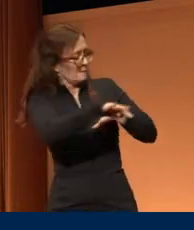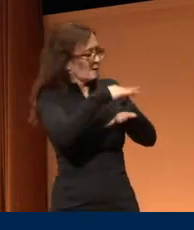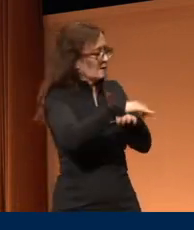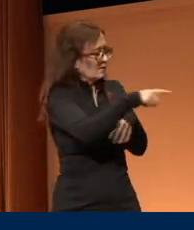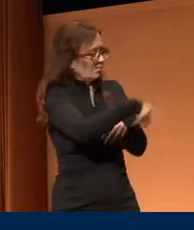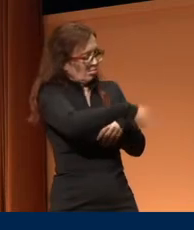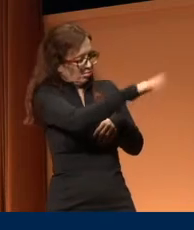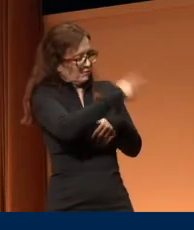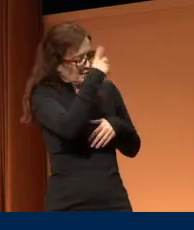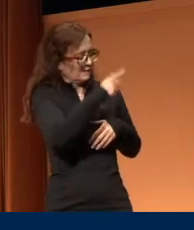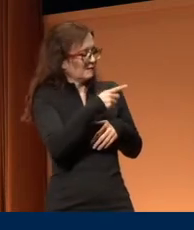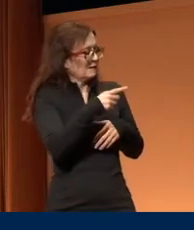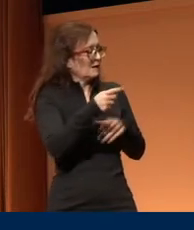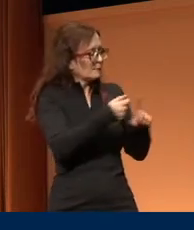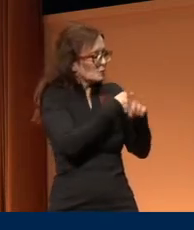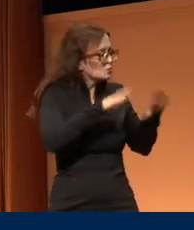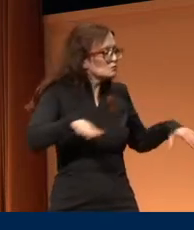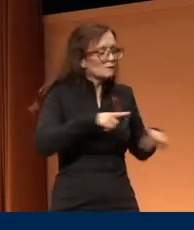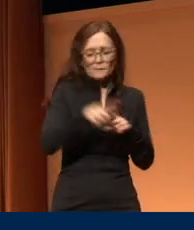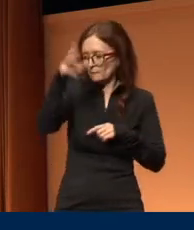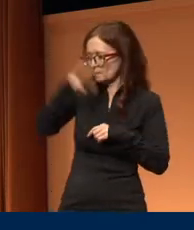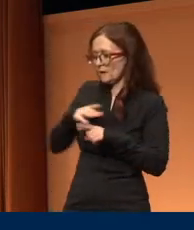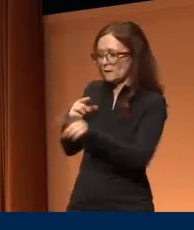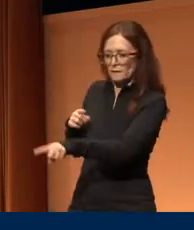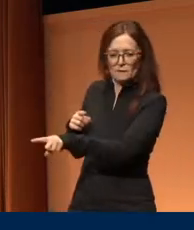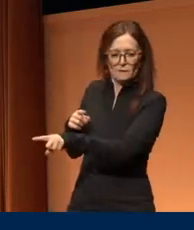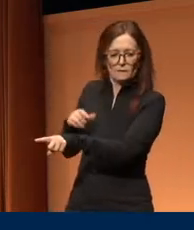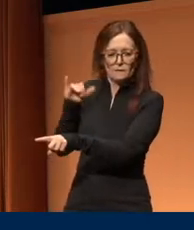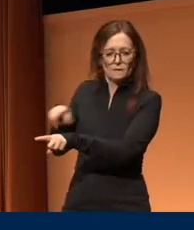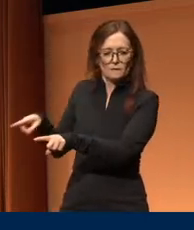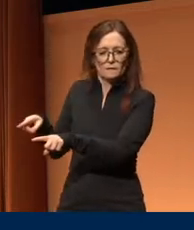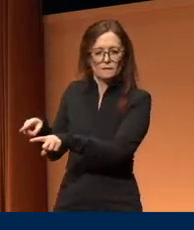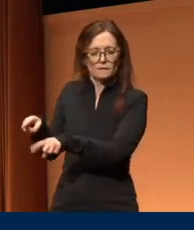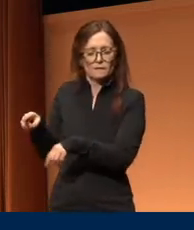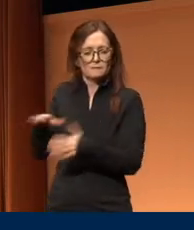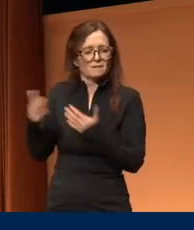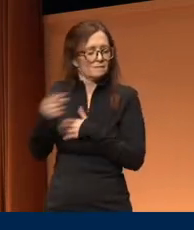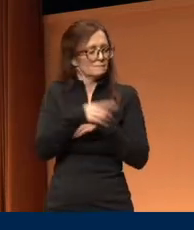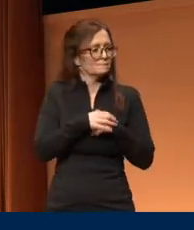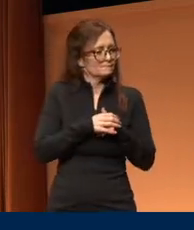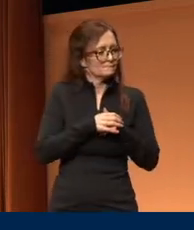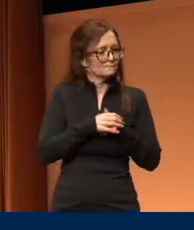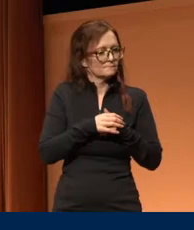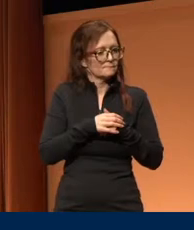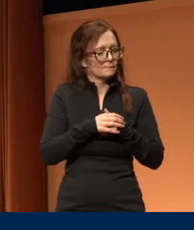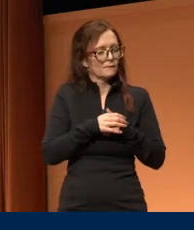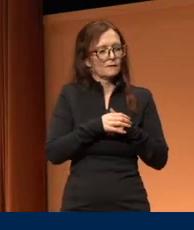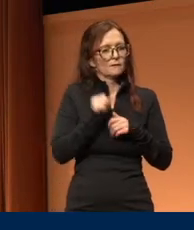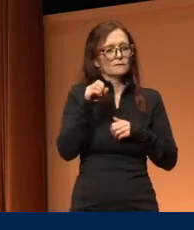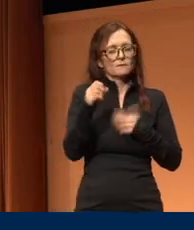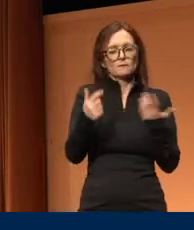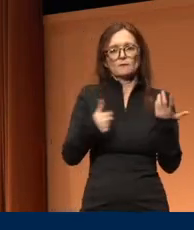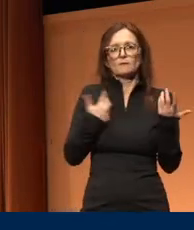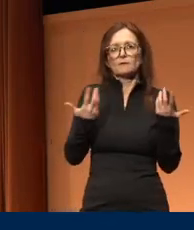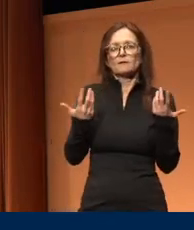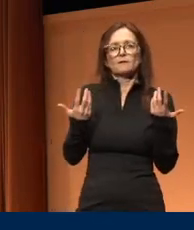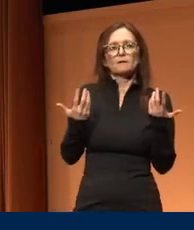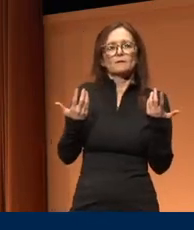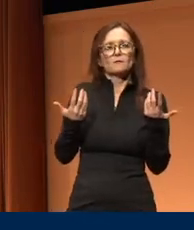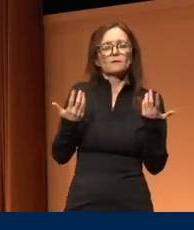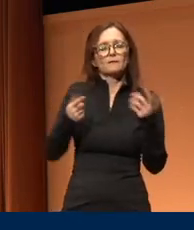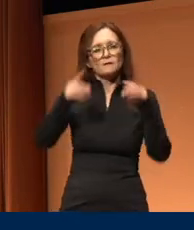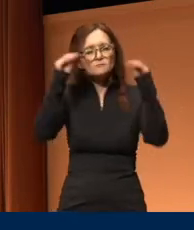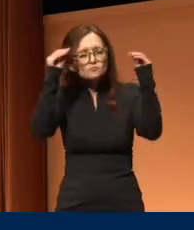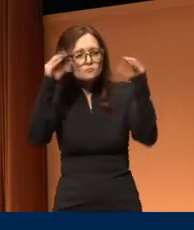are pedophiles, and a man who knows old white dudes hate him and wish him dead? Yet here is how David Farrell and Jane